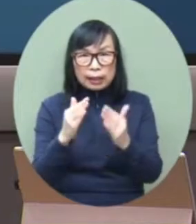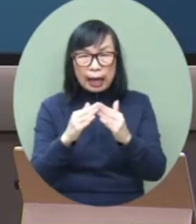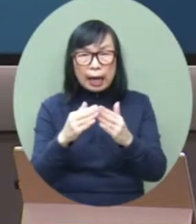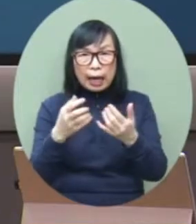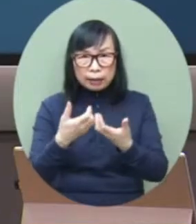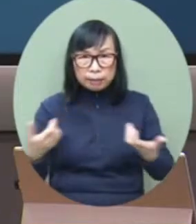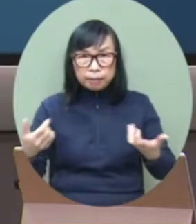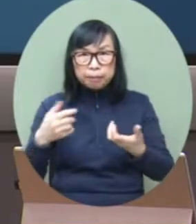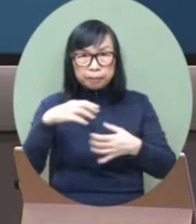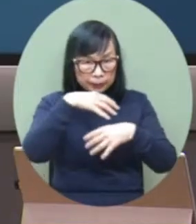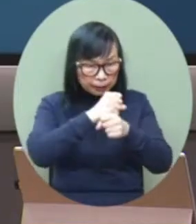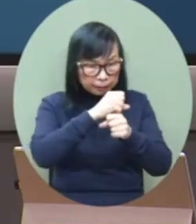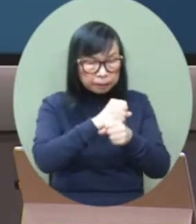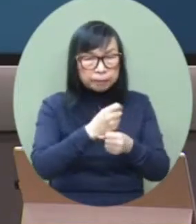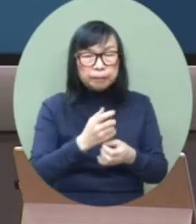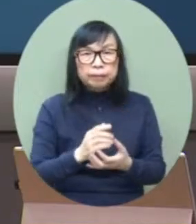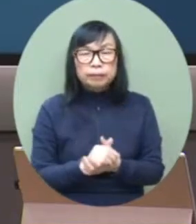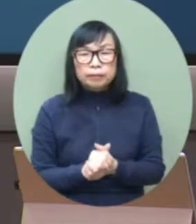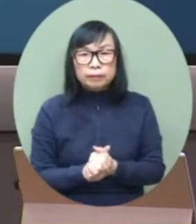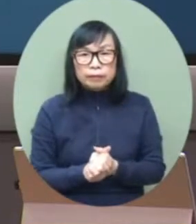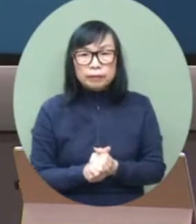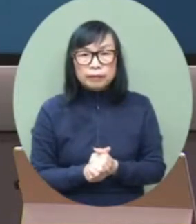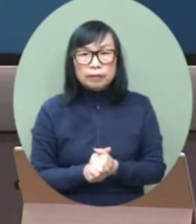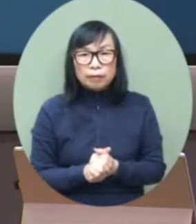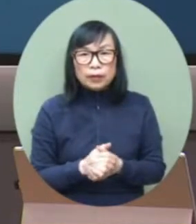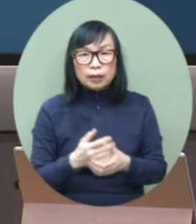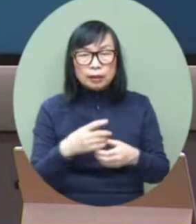6,190 people who are quarantined at home.